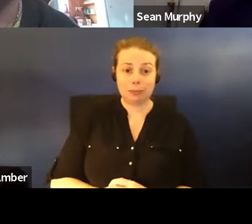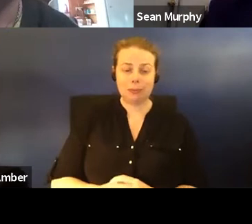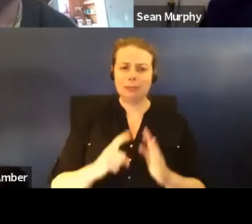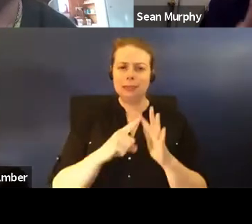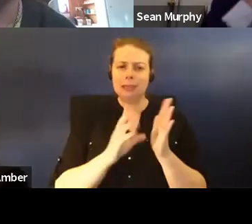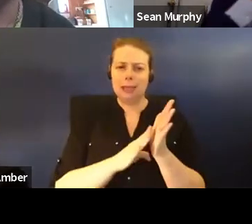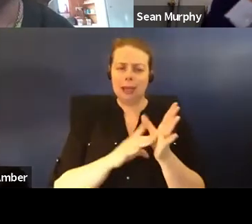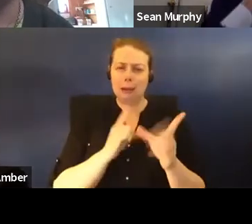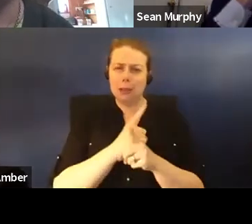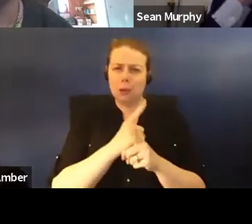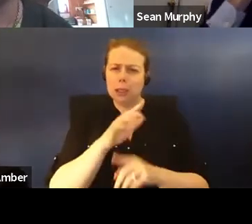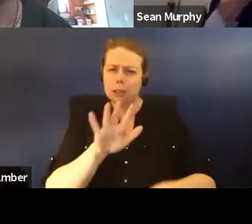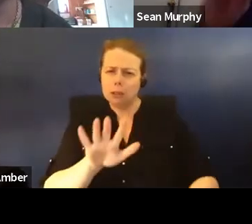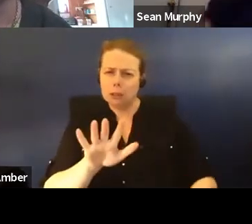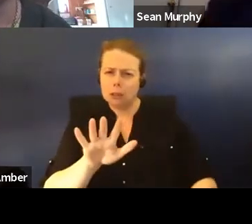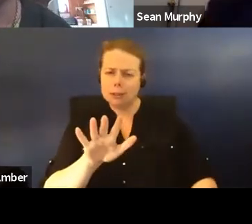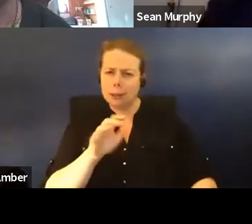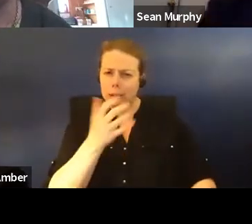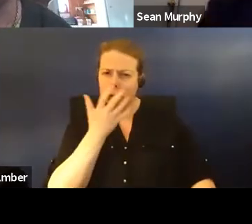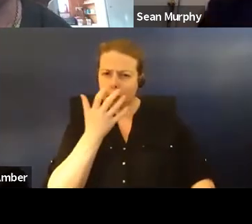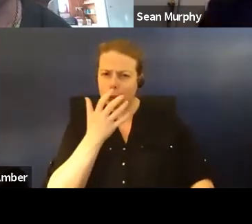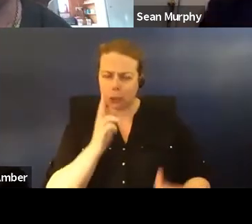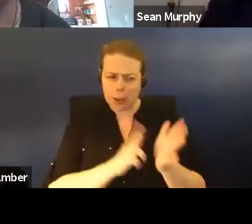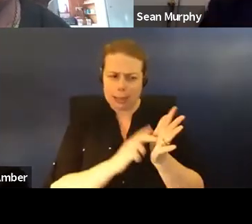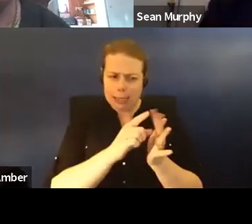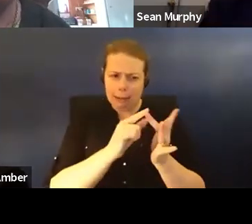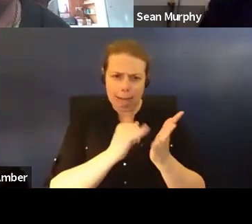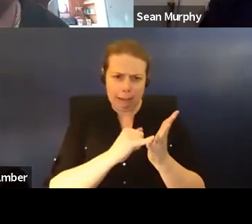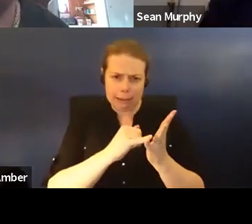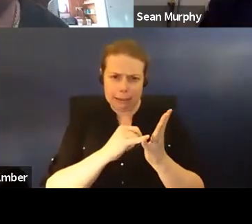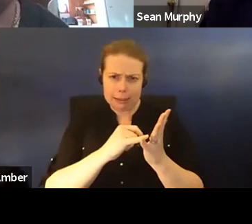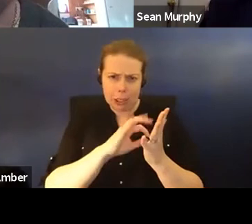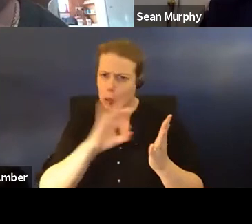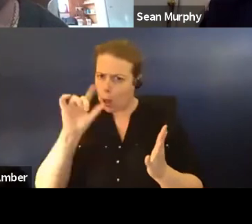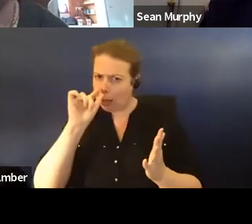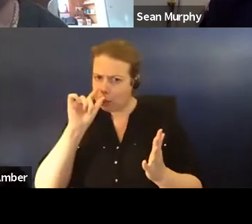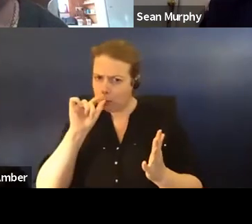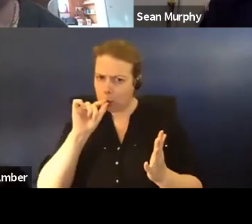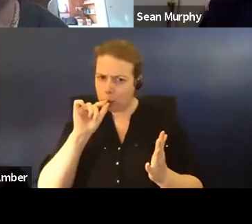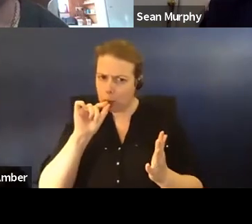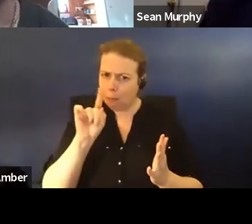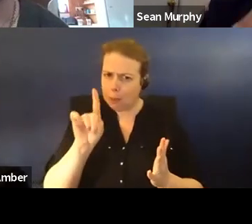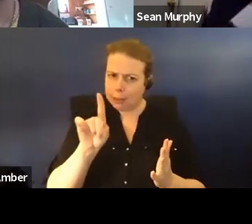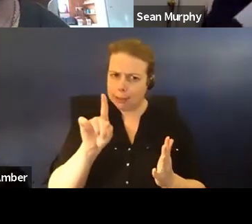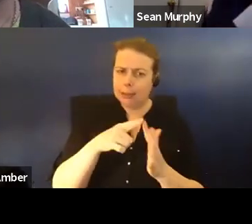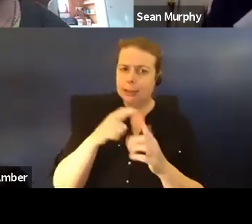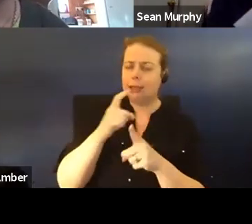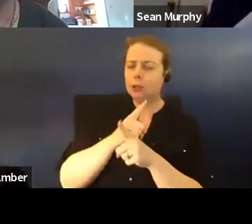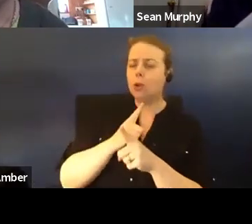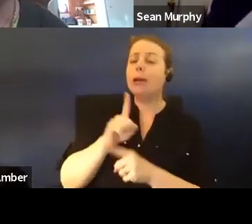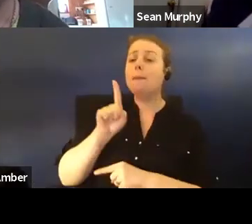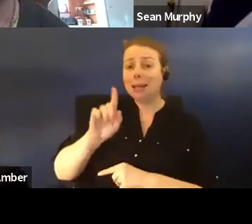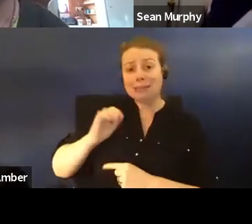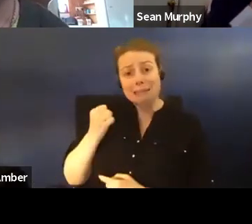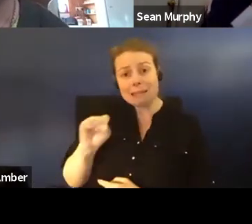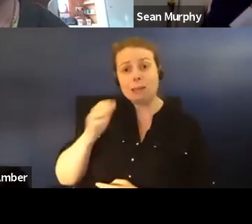Sorry, if people don't qualify for the NDIS, but they want to... But they still need accessible technology. So perhaps you made